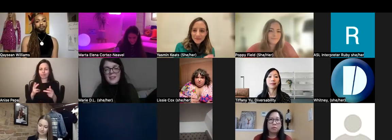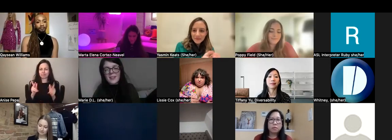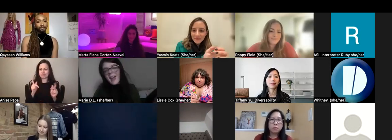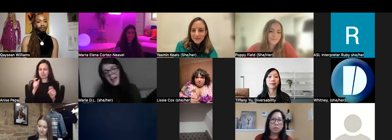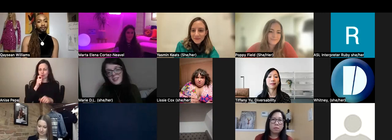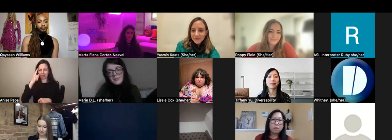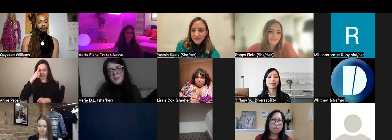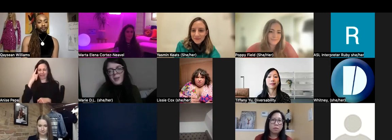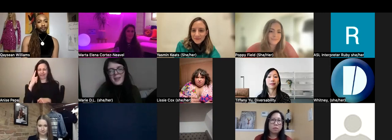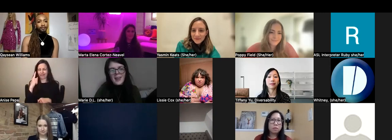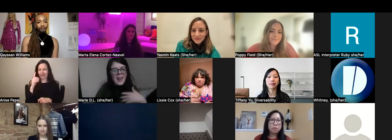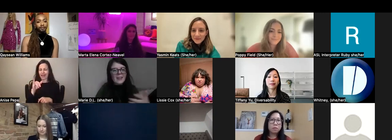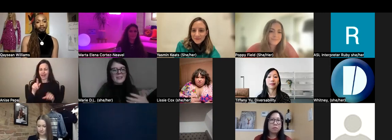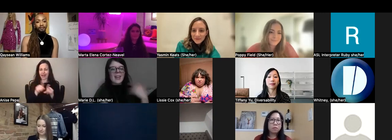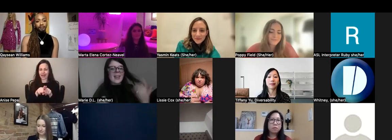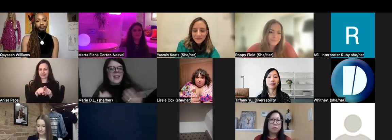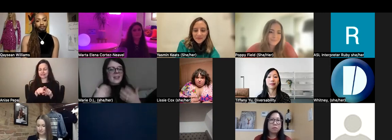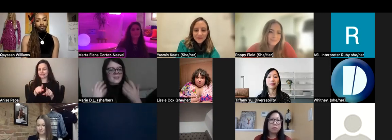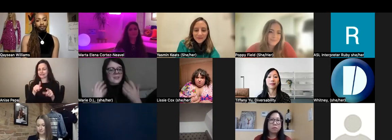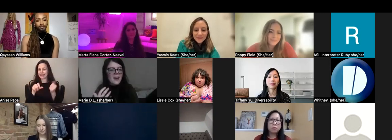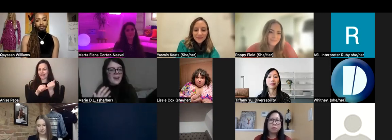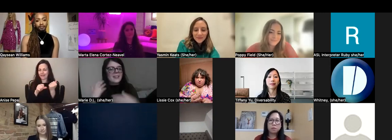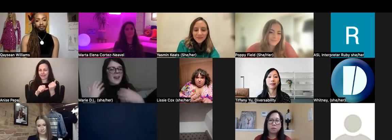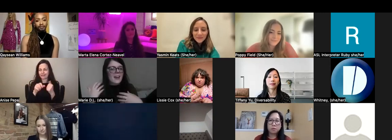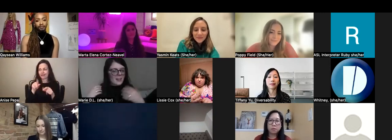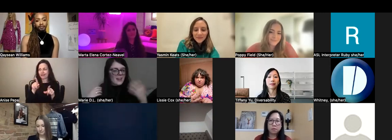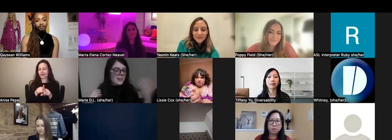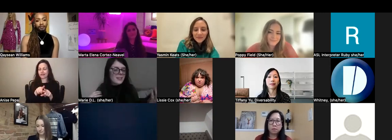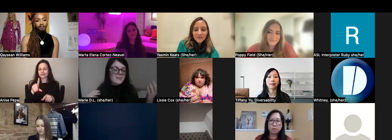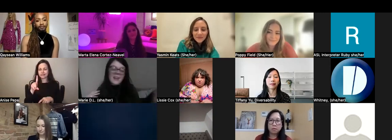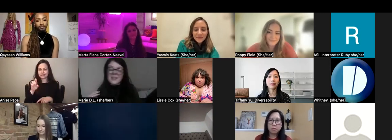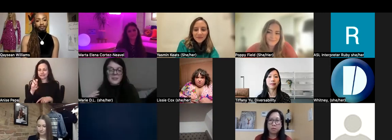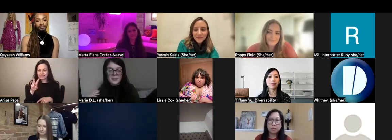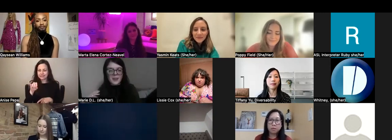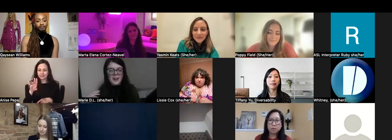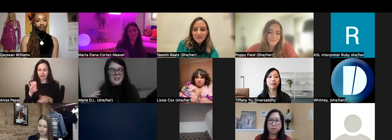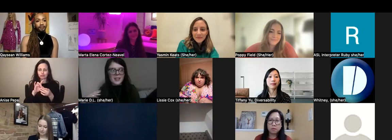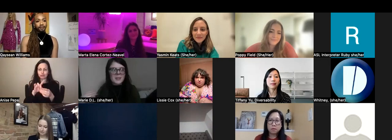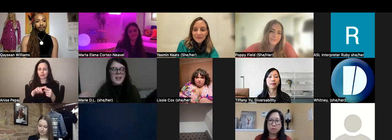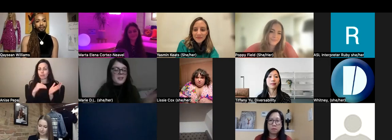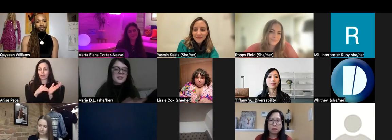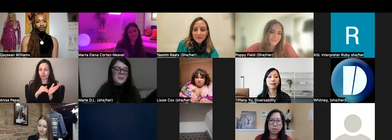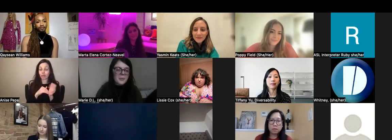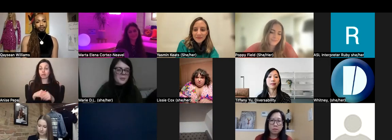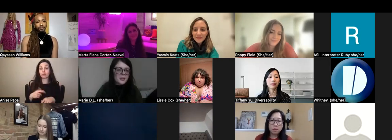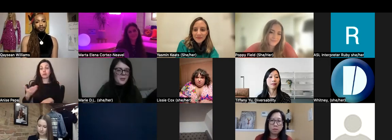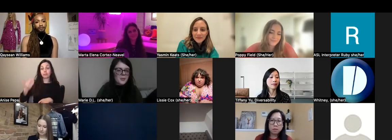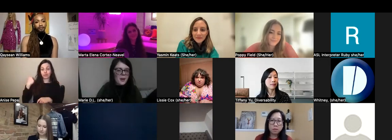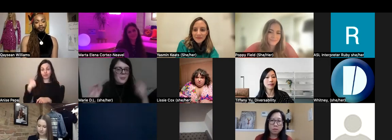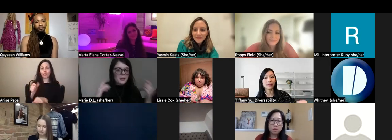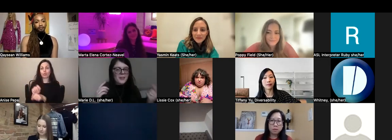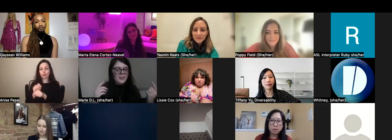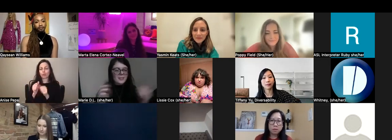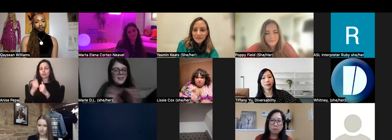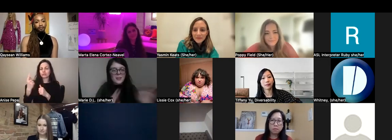it as a mobility aid, as a device that is a medical device. I mean, I used to work with someone who